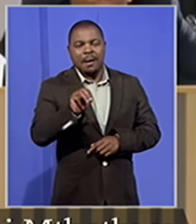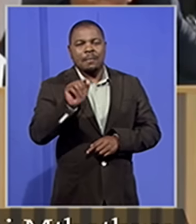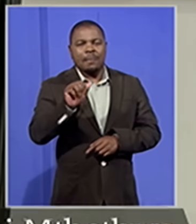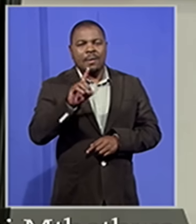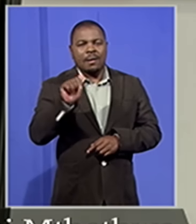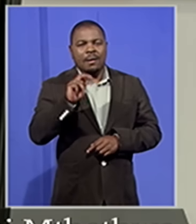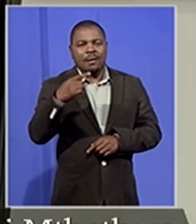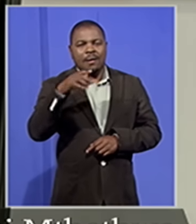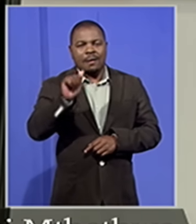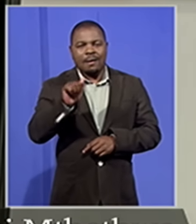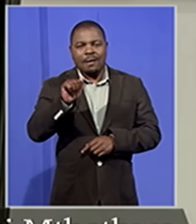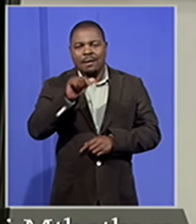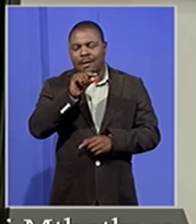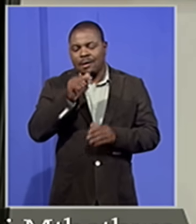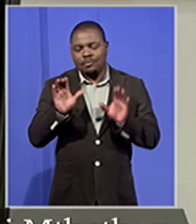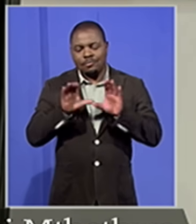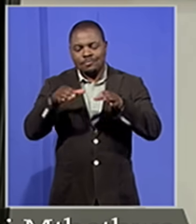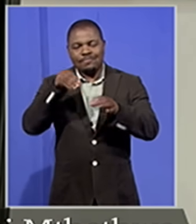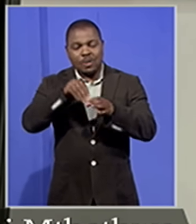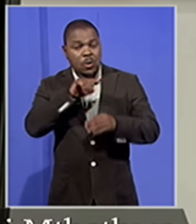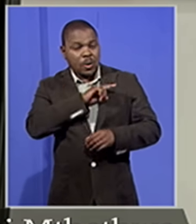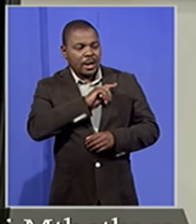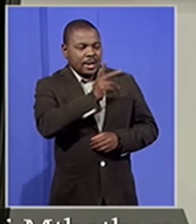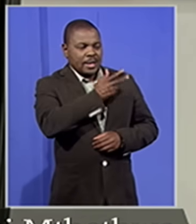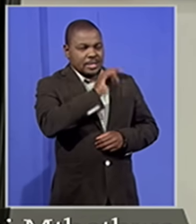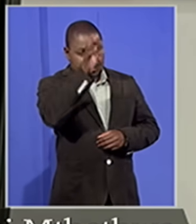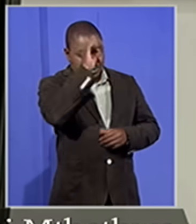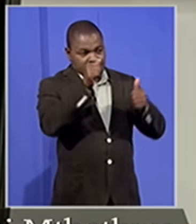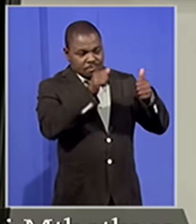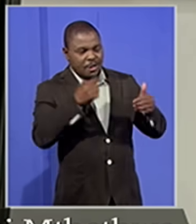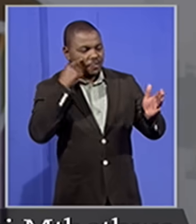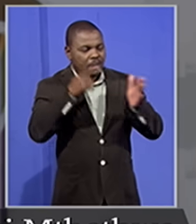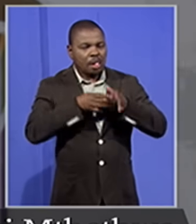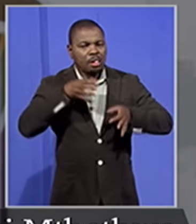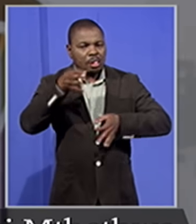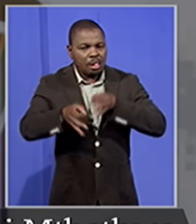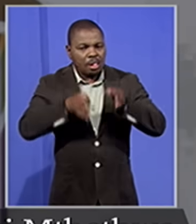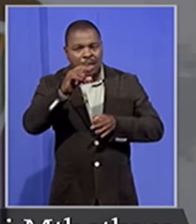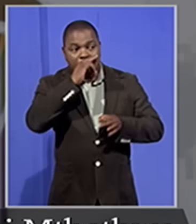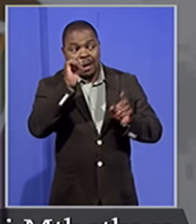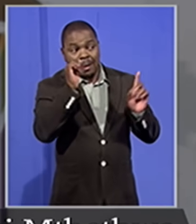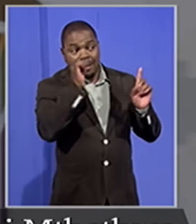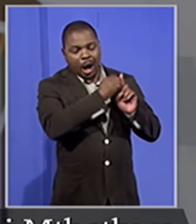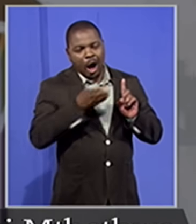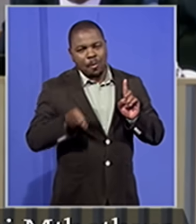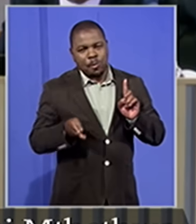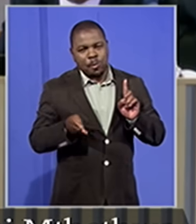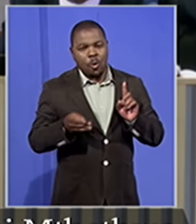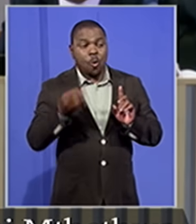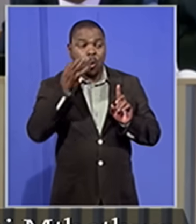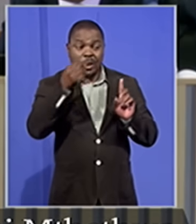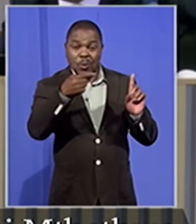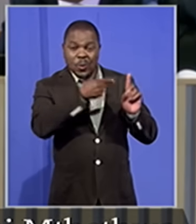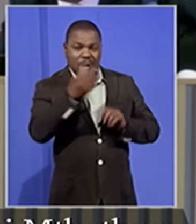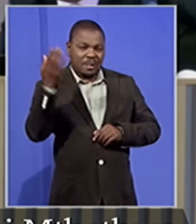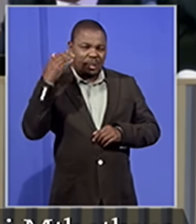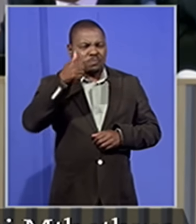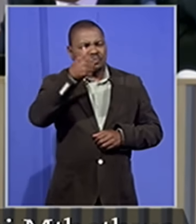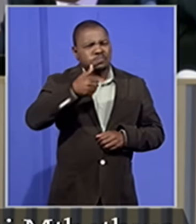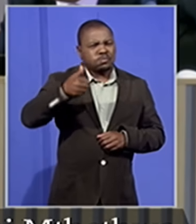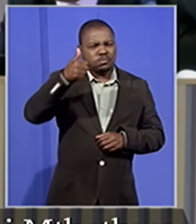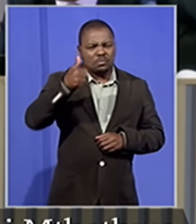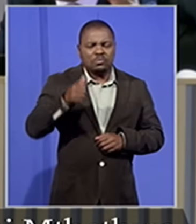wa sepolesa KwaZulu-Natal Nhlanhla Mkhwanazi a neng a fana ka bopaki moo a ileng a bolela ha Mthethwa a ile a qobella molaodi e moholo wa